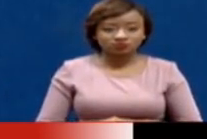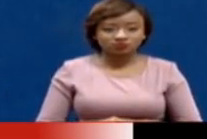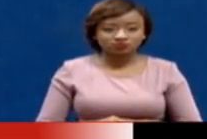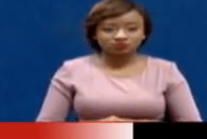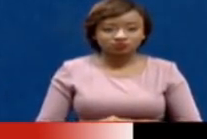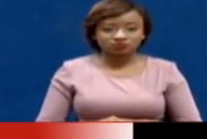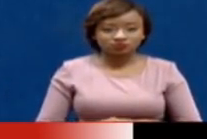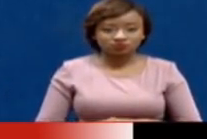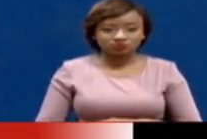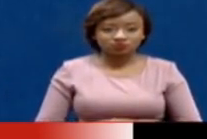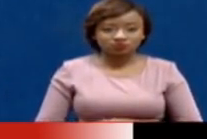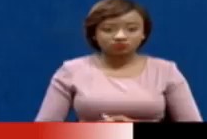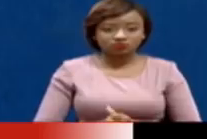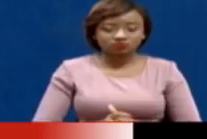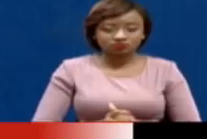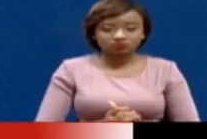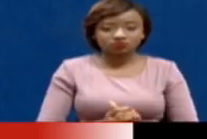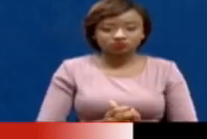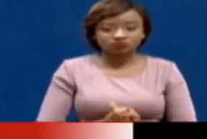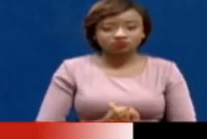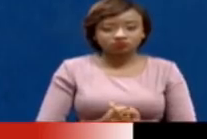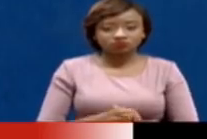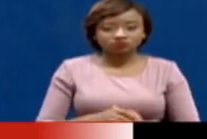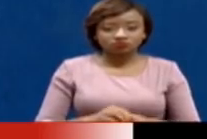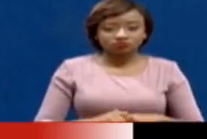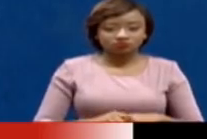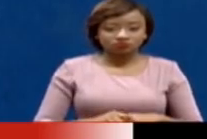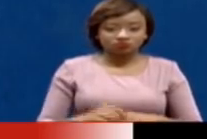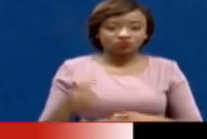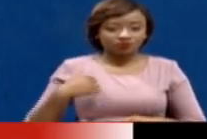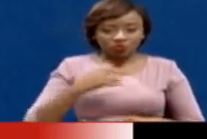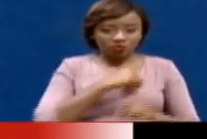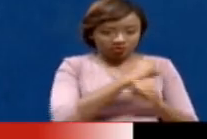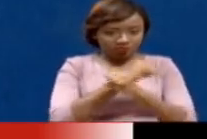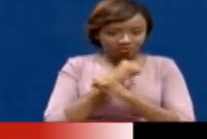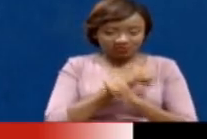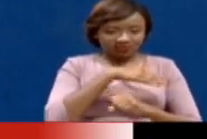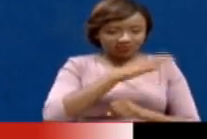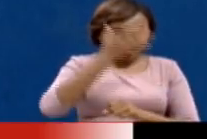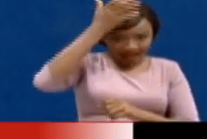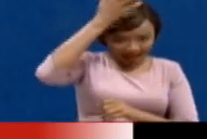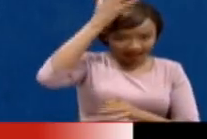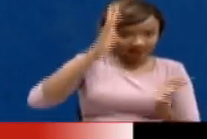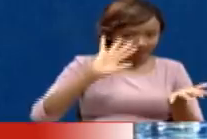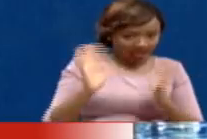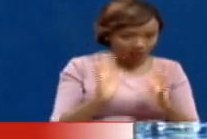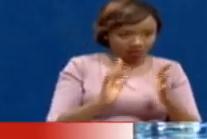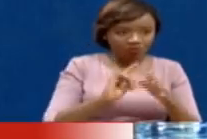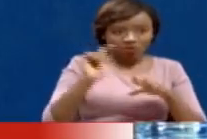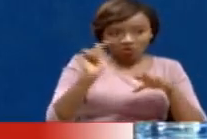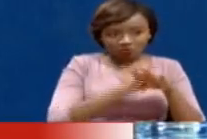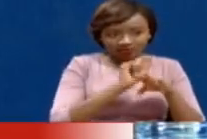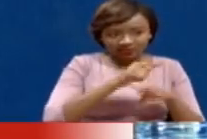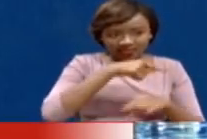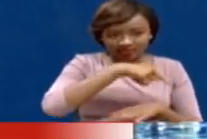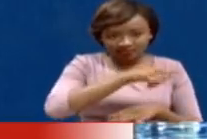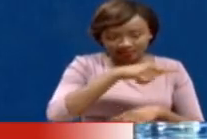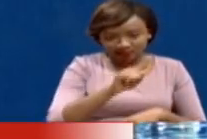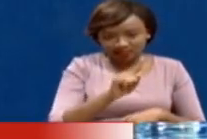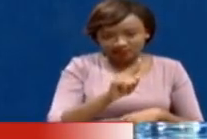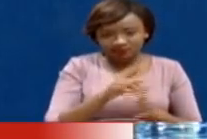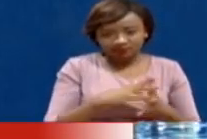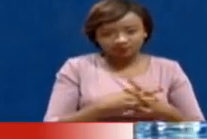One way of protecting the nurses, of course, is by giving them capacity building, so that we